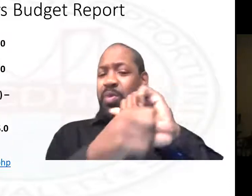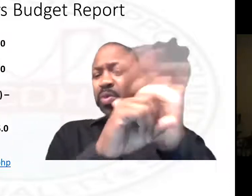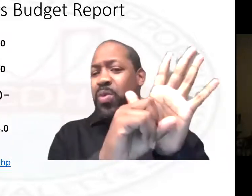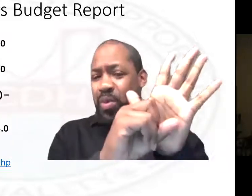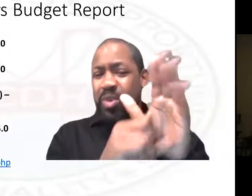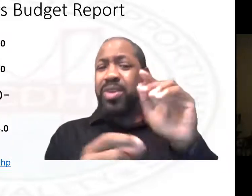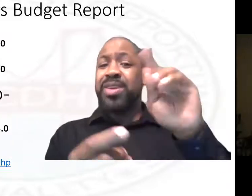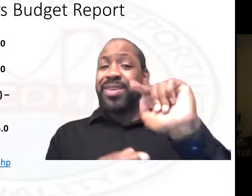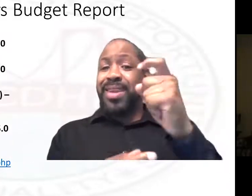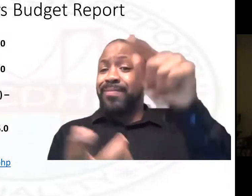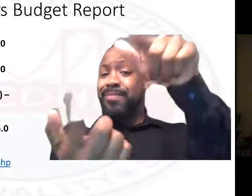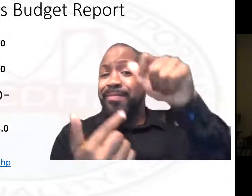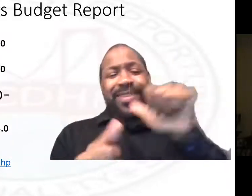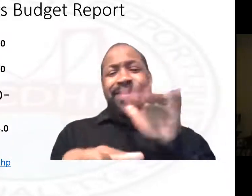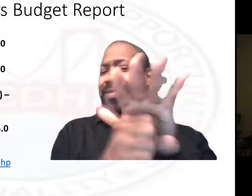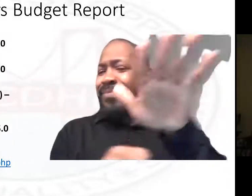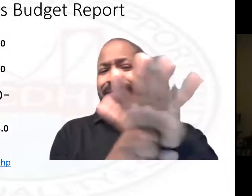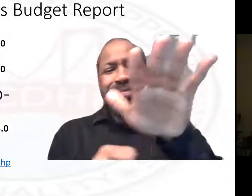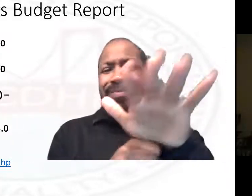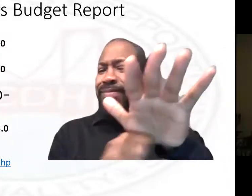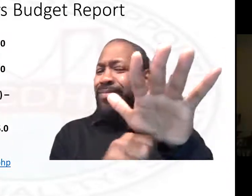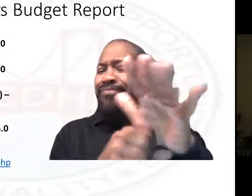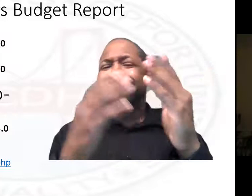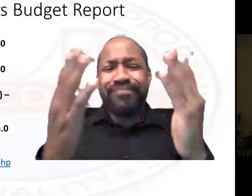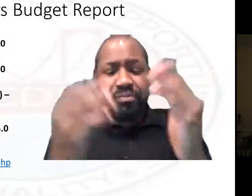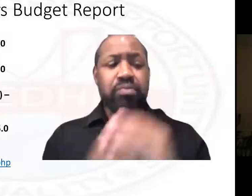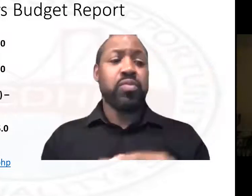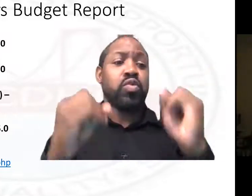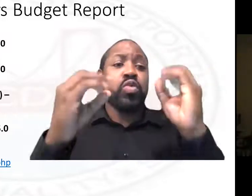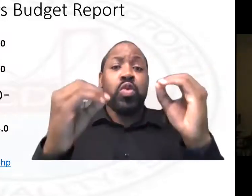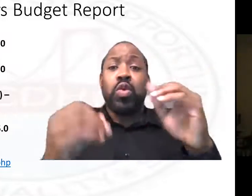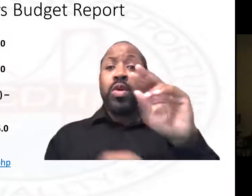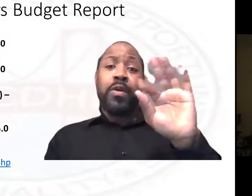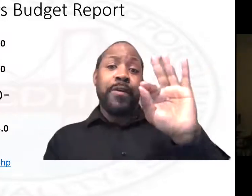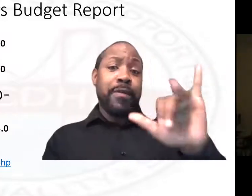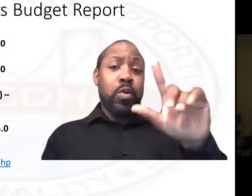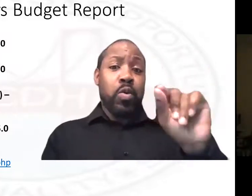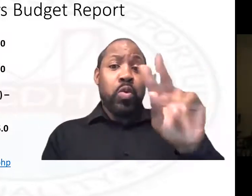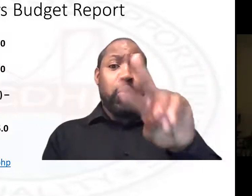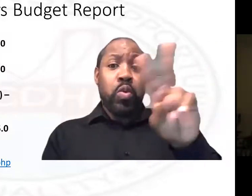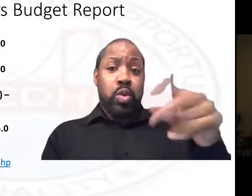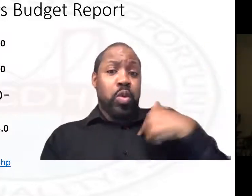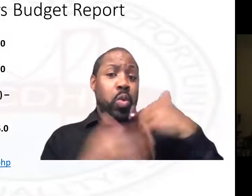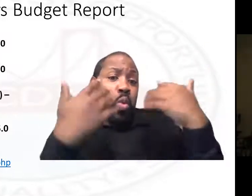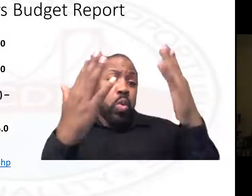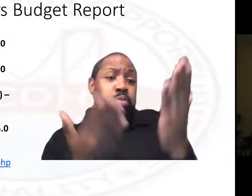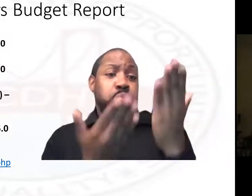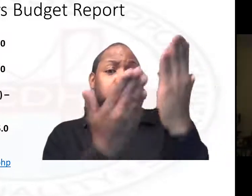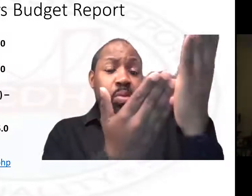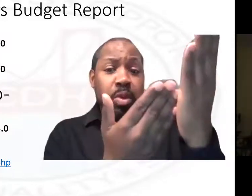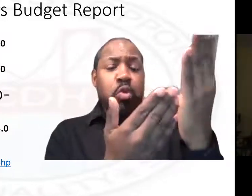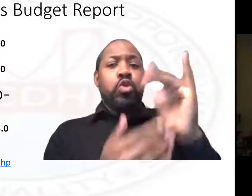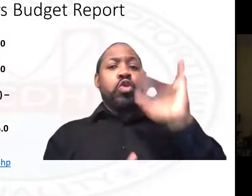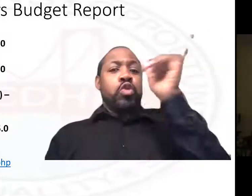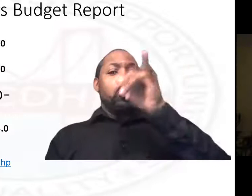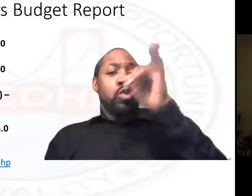650,270. And you can see that it's gone down from 673. And it, we don't have enough money to do what we need to. So